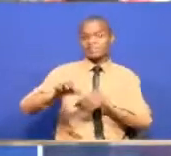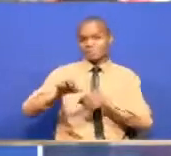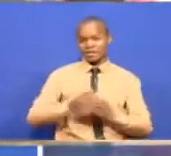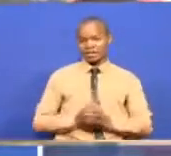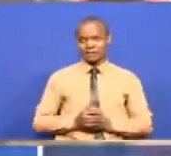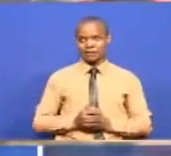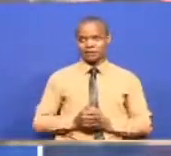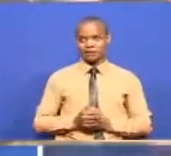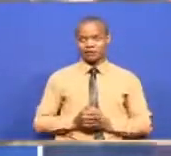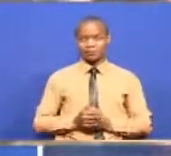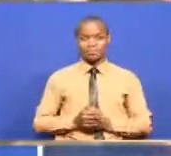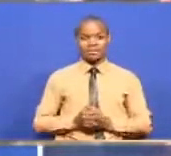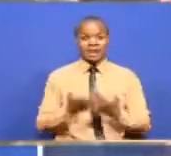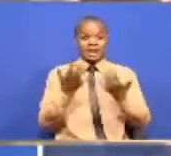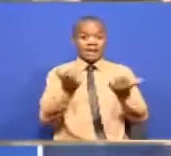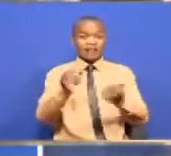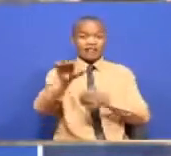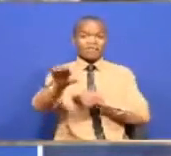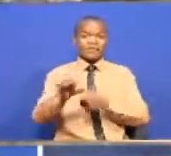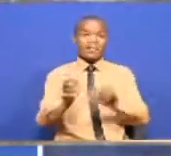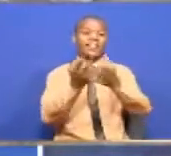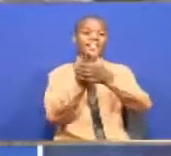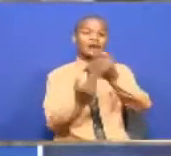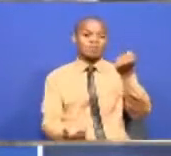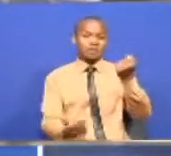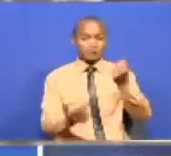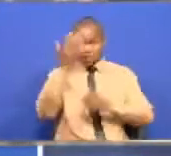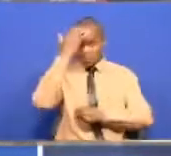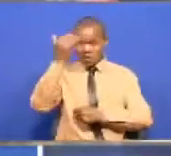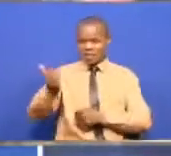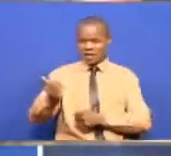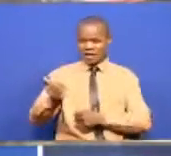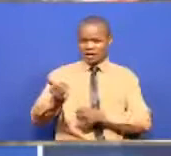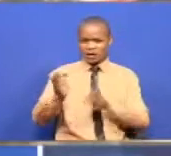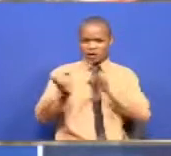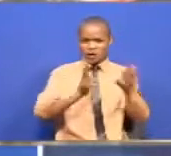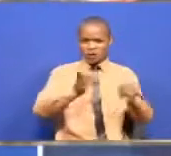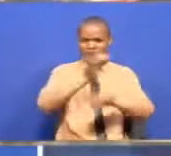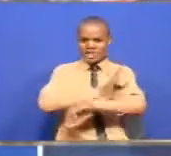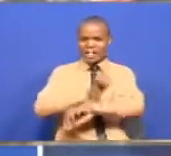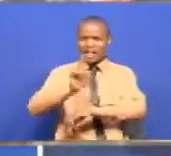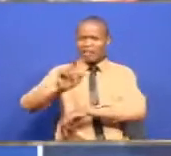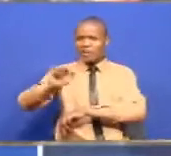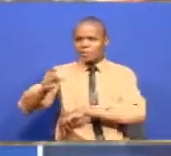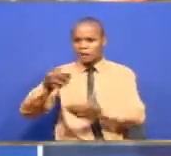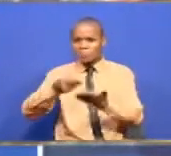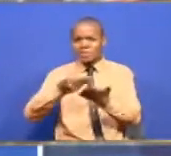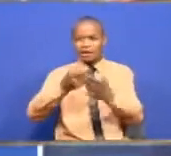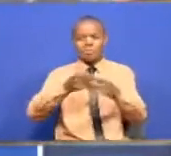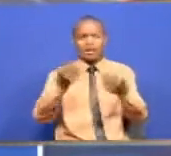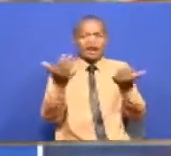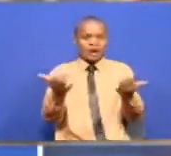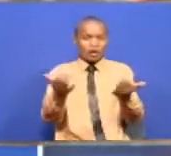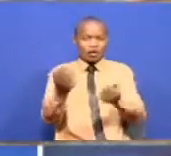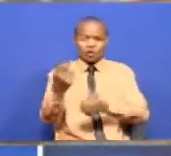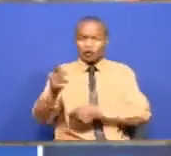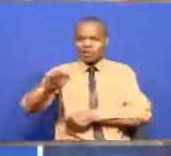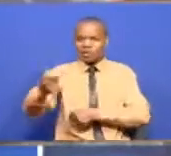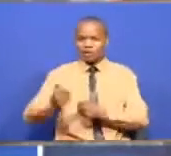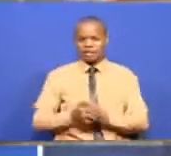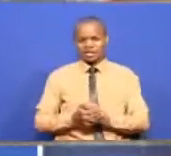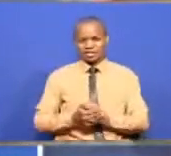would say it has doubled. Yes, because regularly it's 1,000 shillings. Now we are doing 2,000 shillings. Just to cover